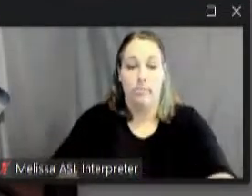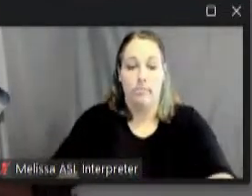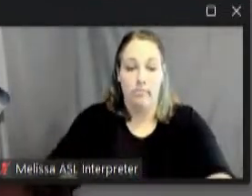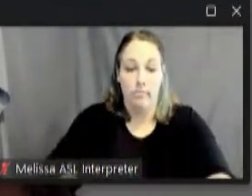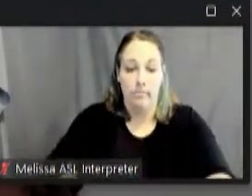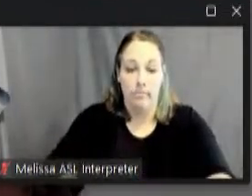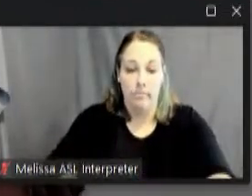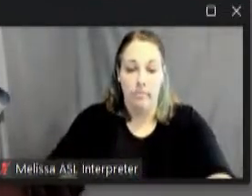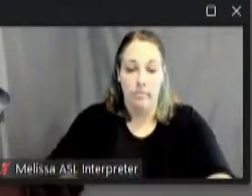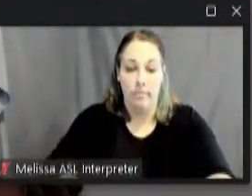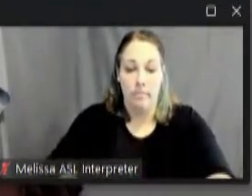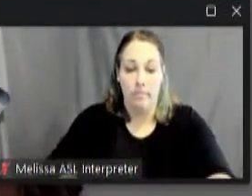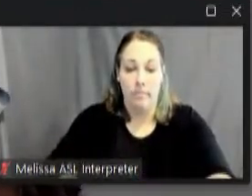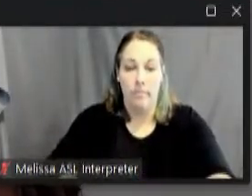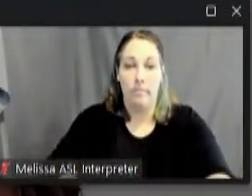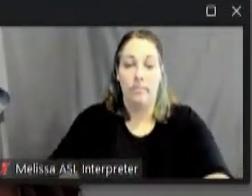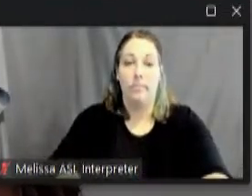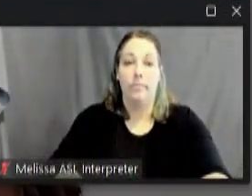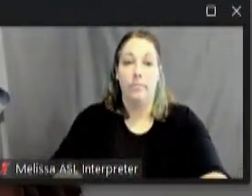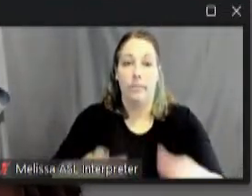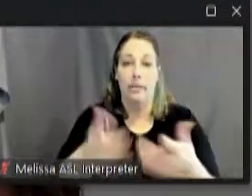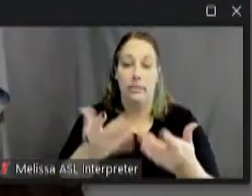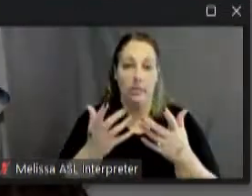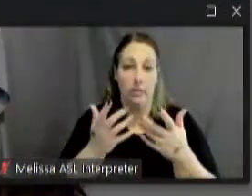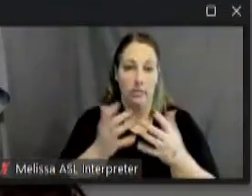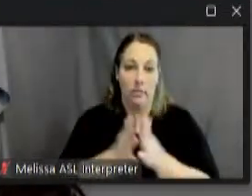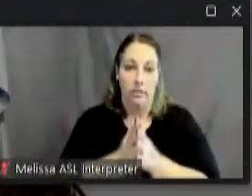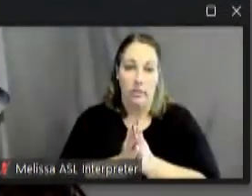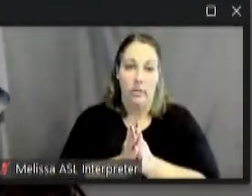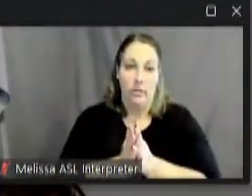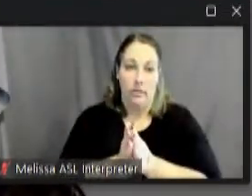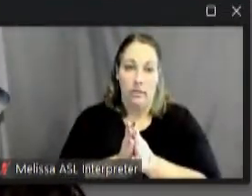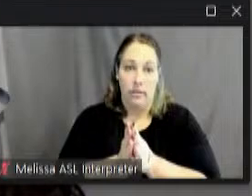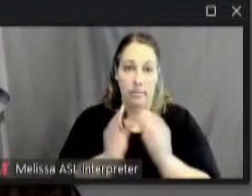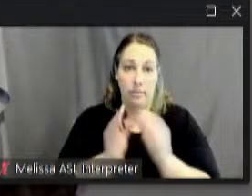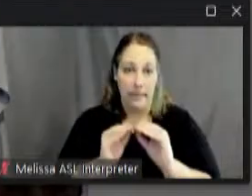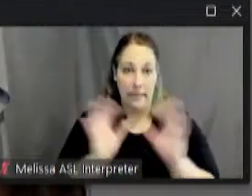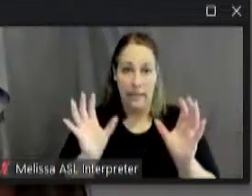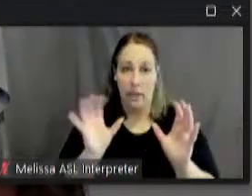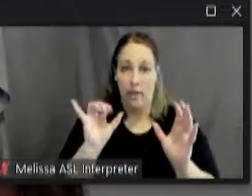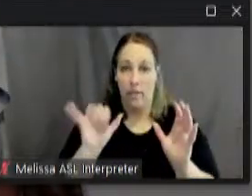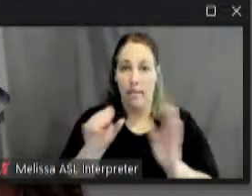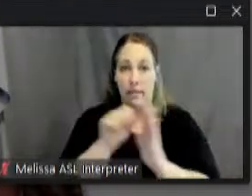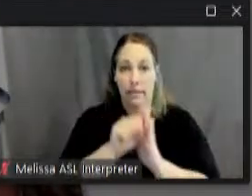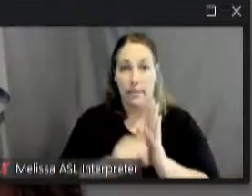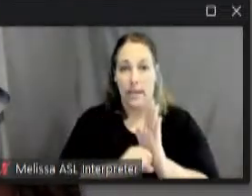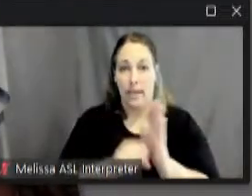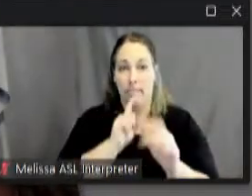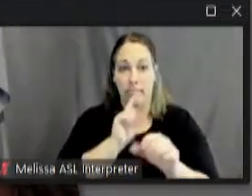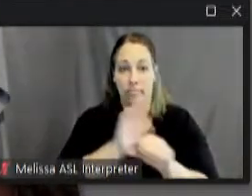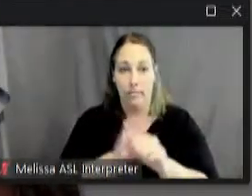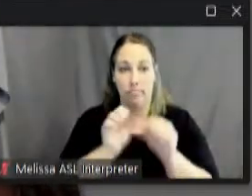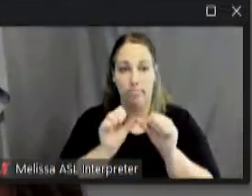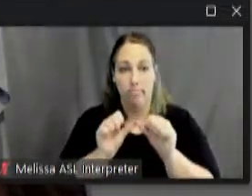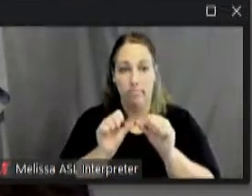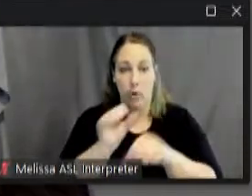has become quite clear, the state commits to continue working for the rights of people with